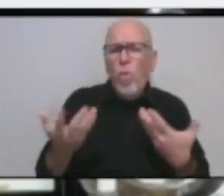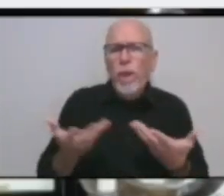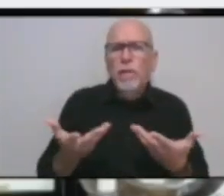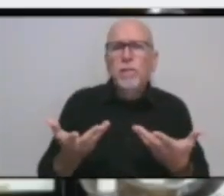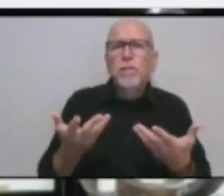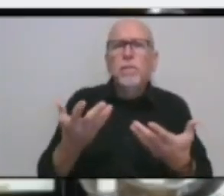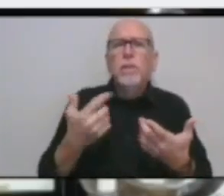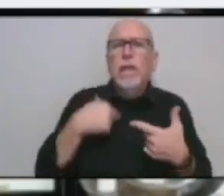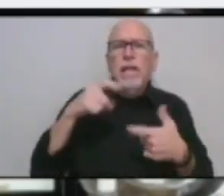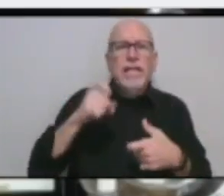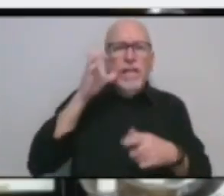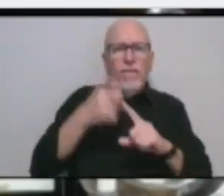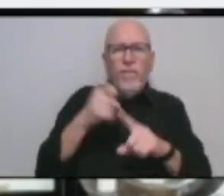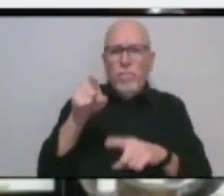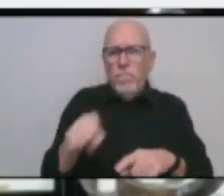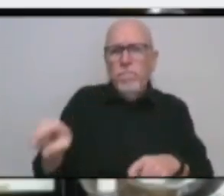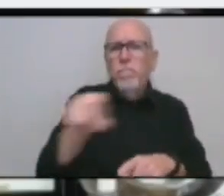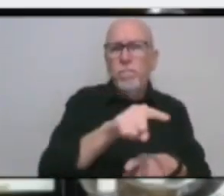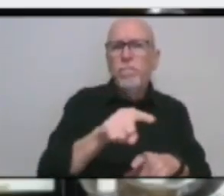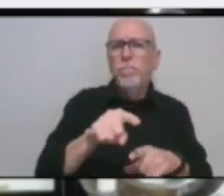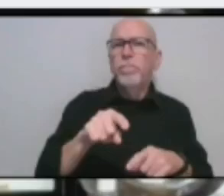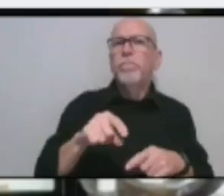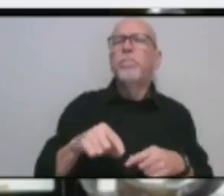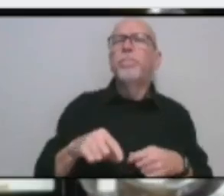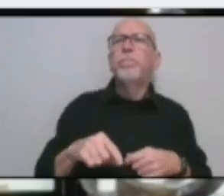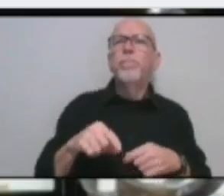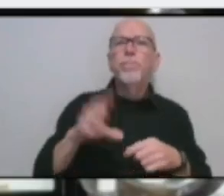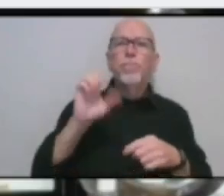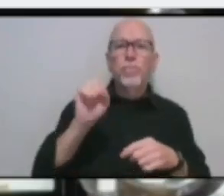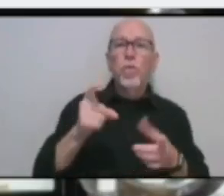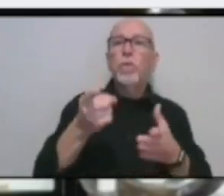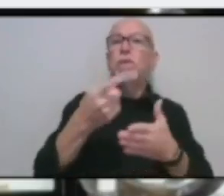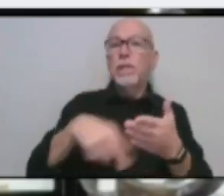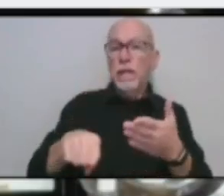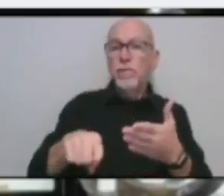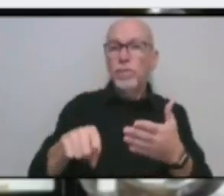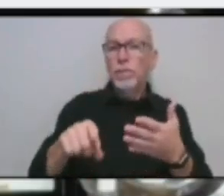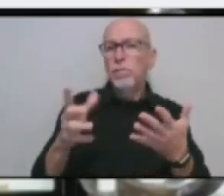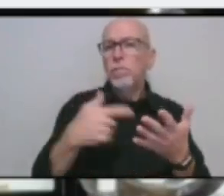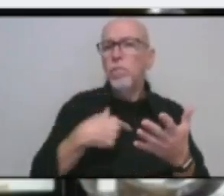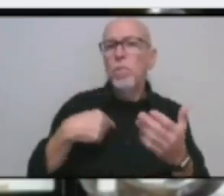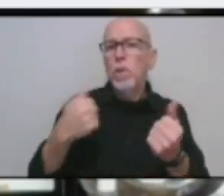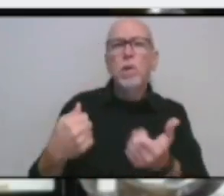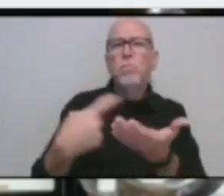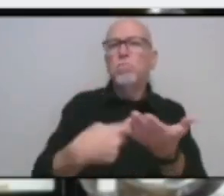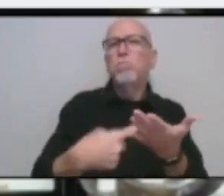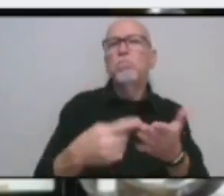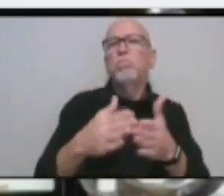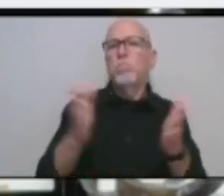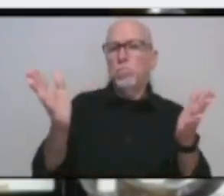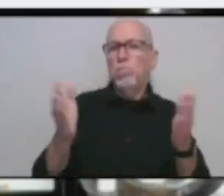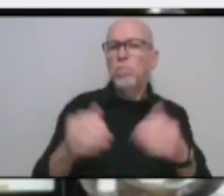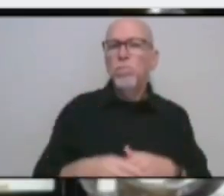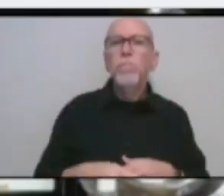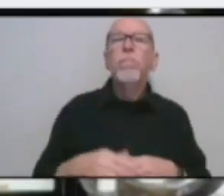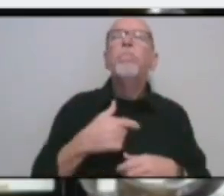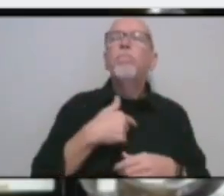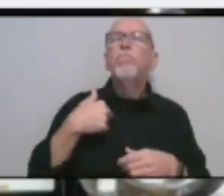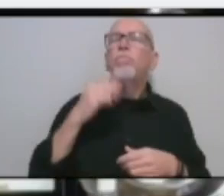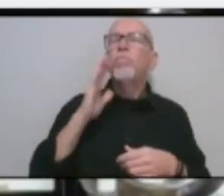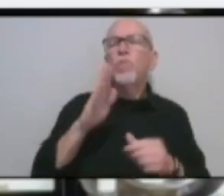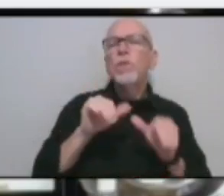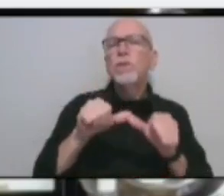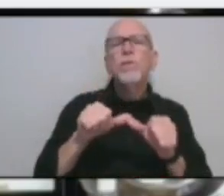of our partnership as next week gets here. And we'll continue